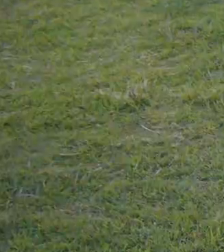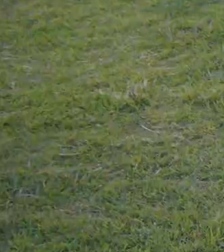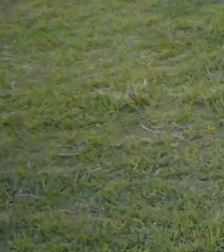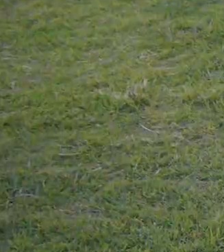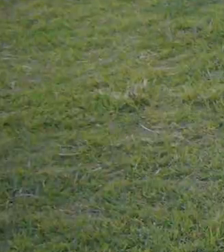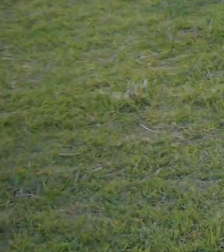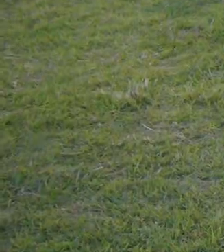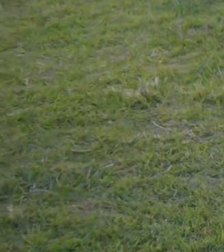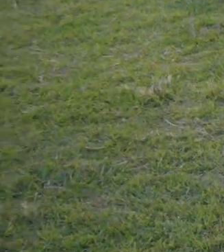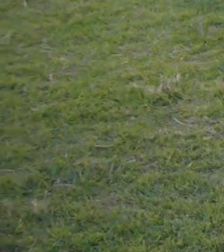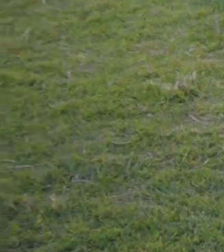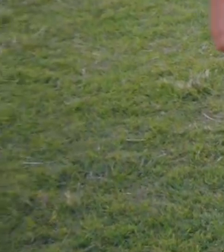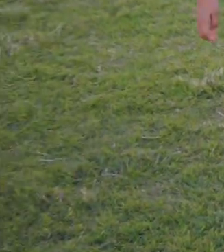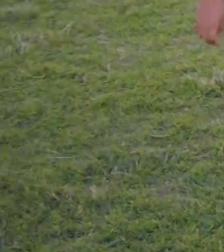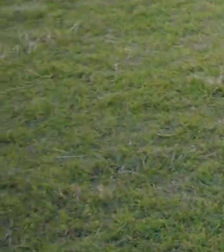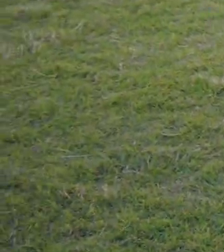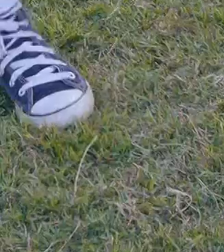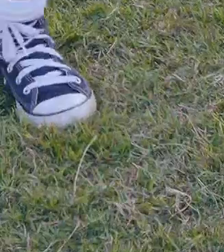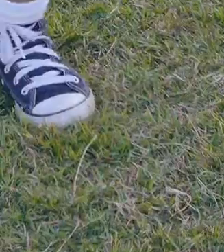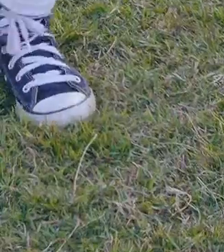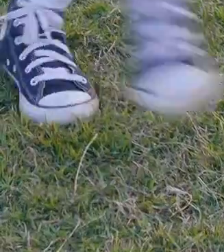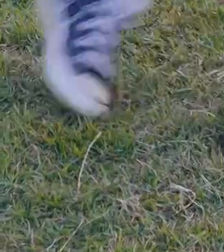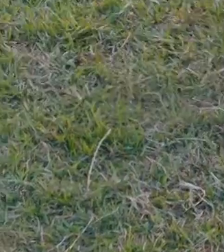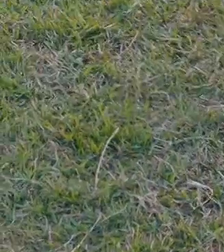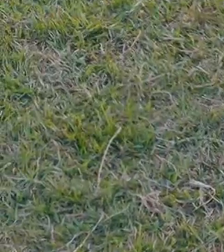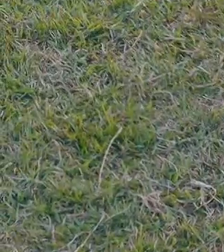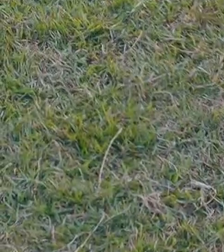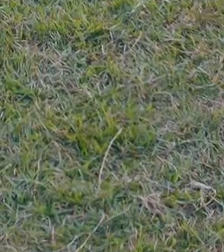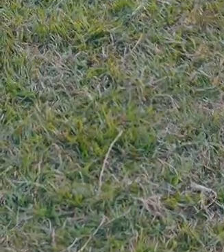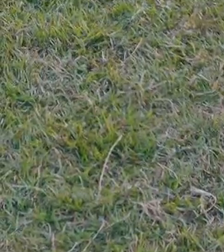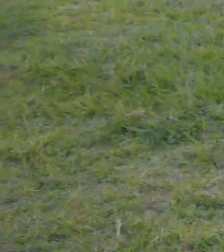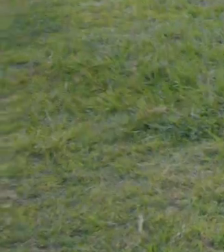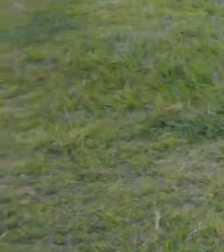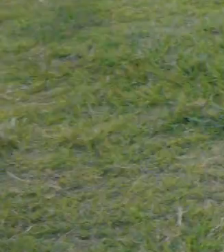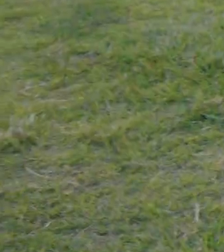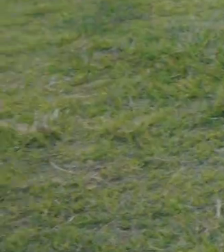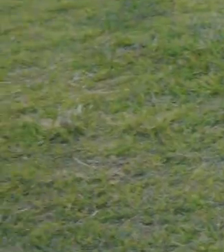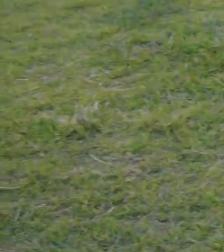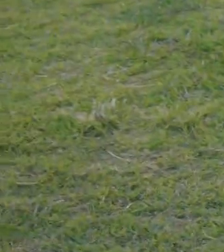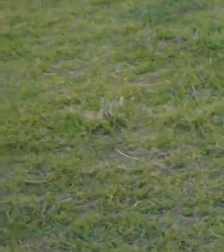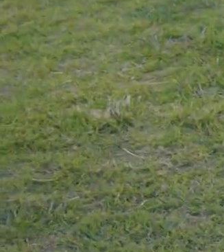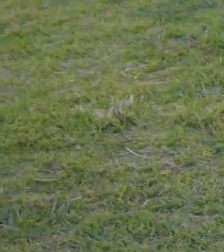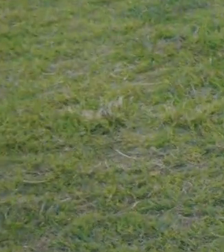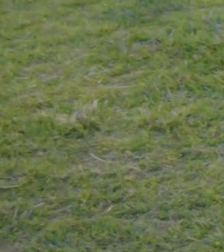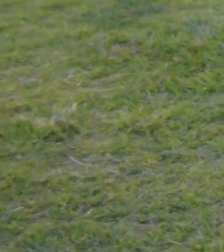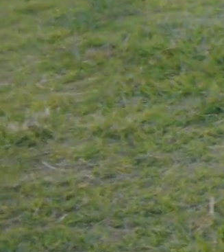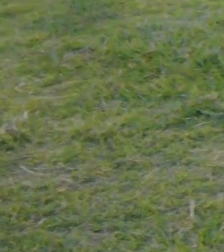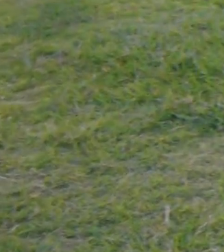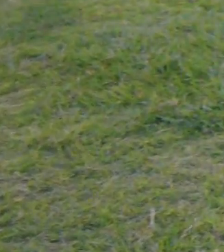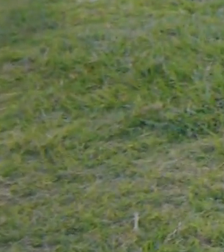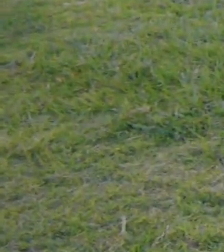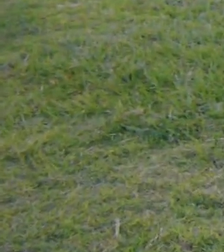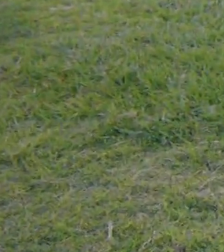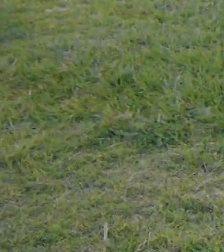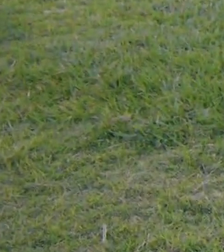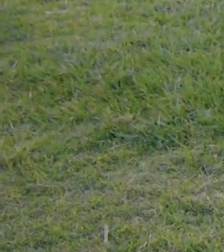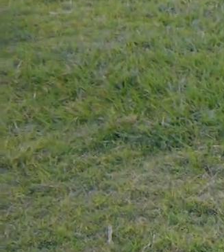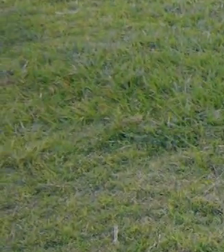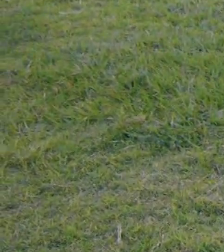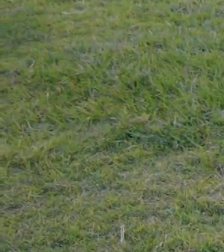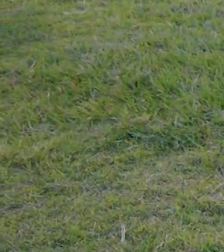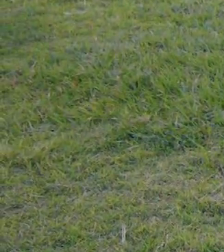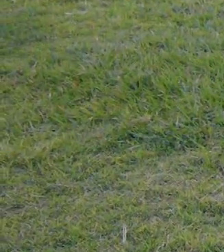time for us to stand up and have a good stretch. So let's meet another student who will share her favourite sport with you. Have fun, and I'll see you next time.